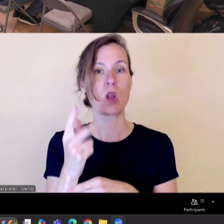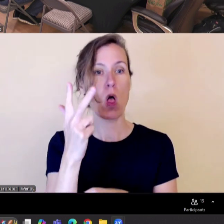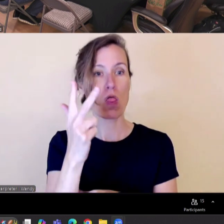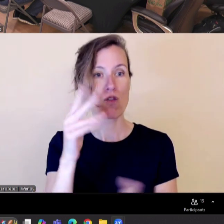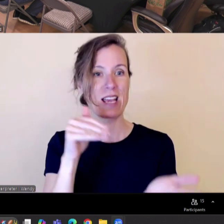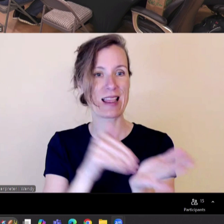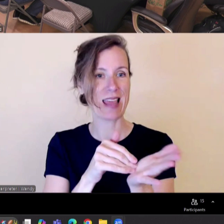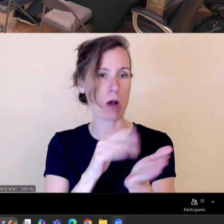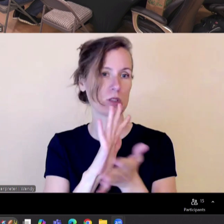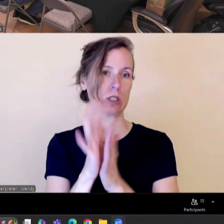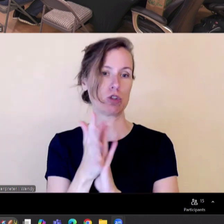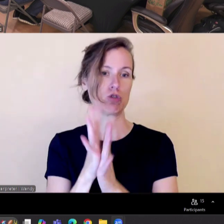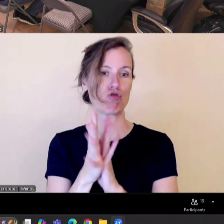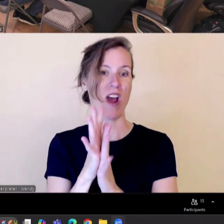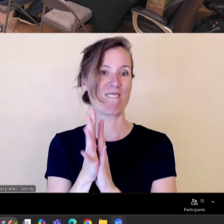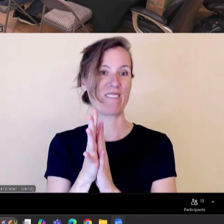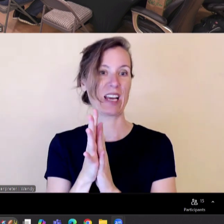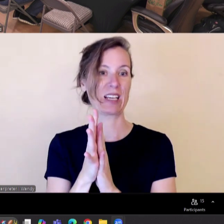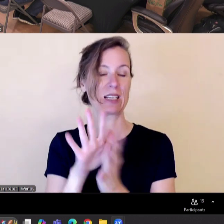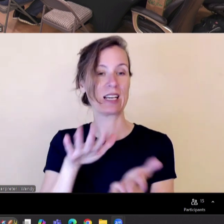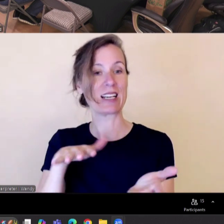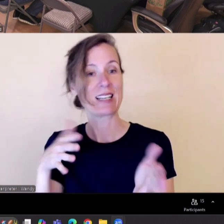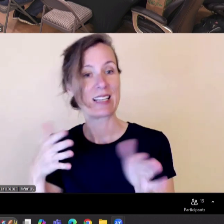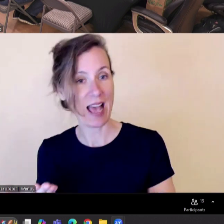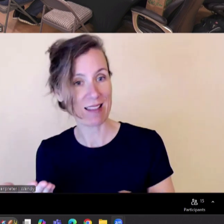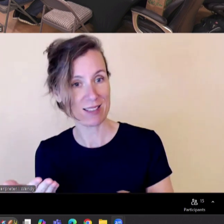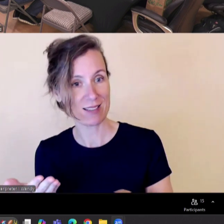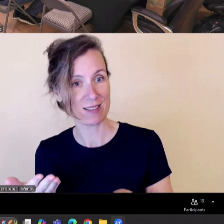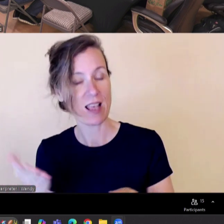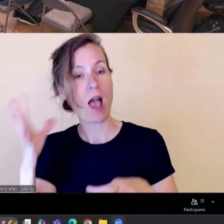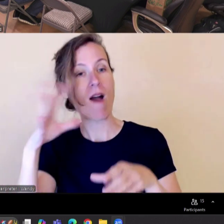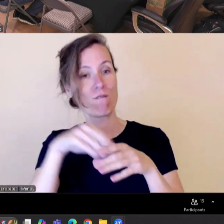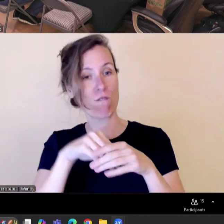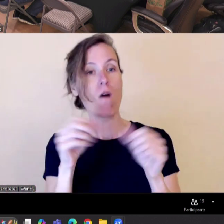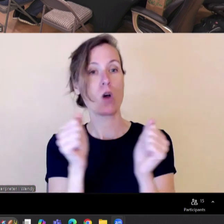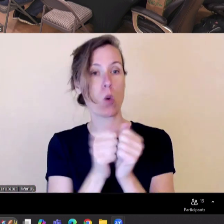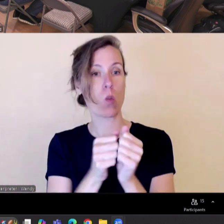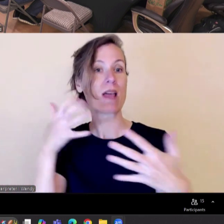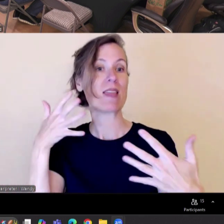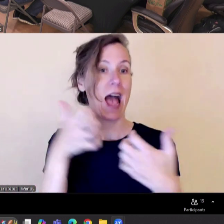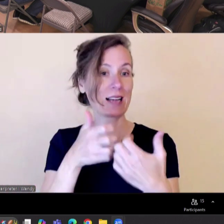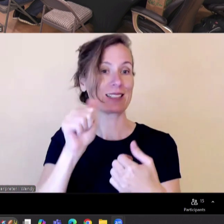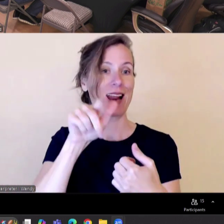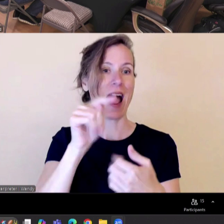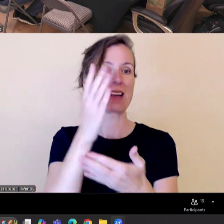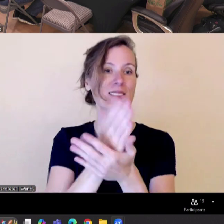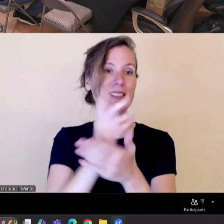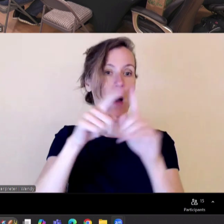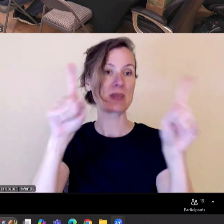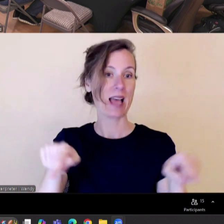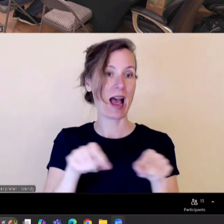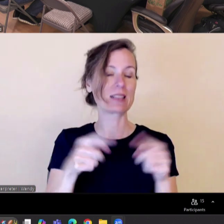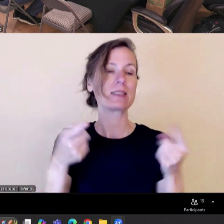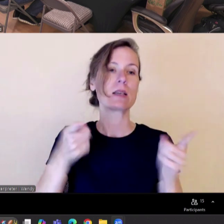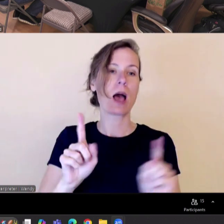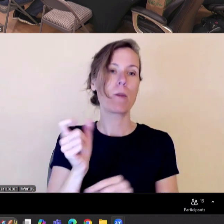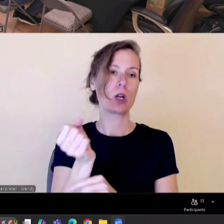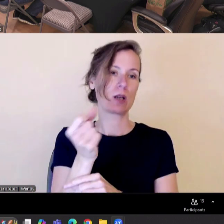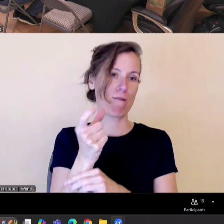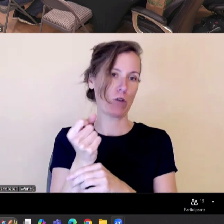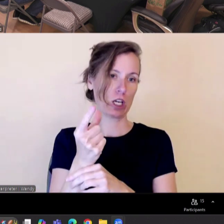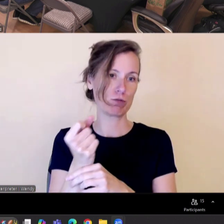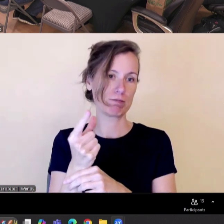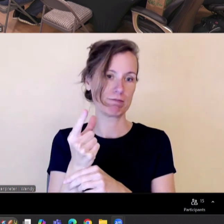3,000 traffic fatalities involving collisions at stop signs in the United States every